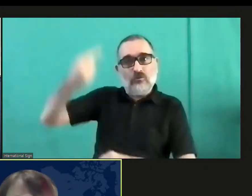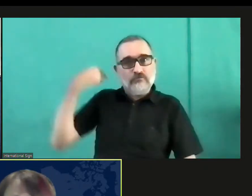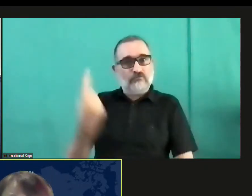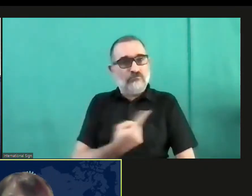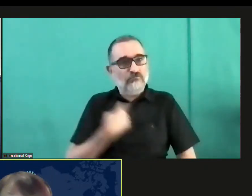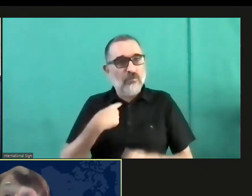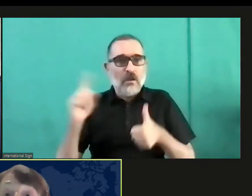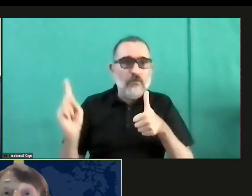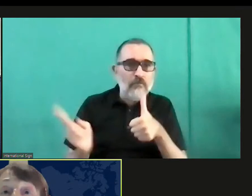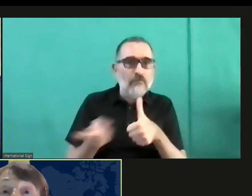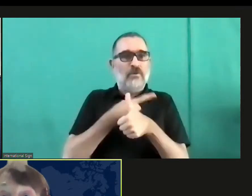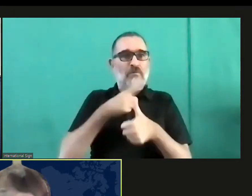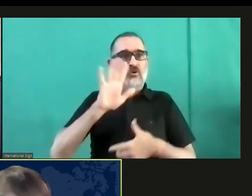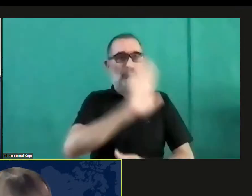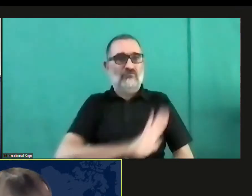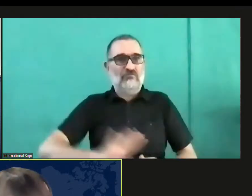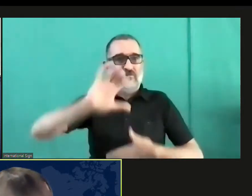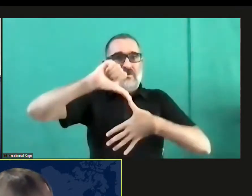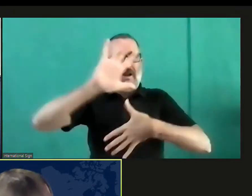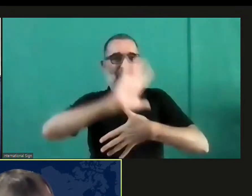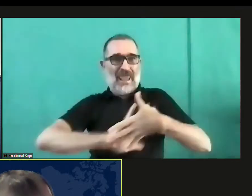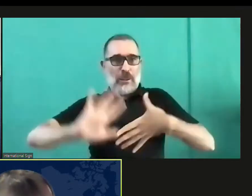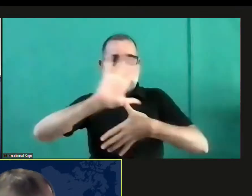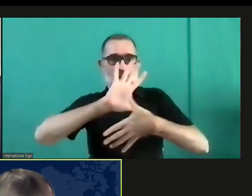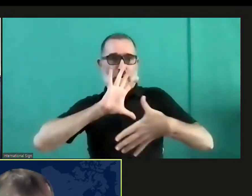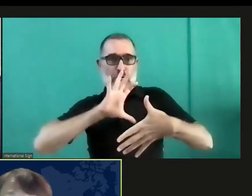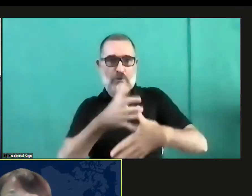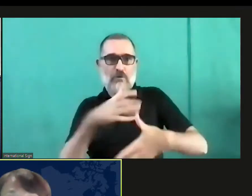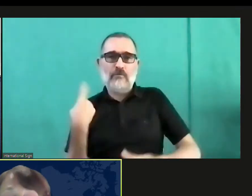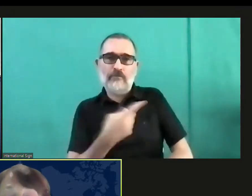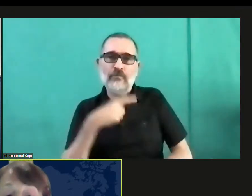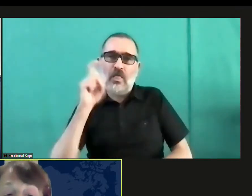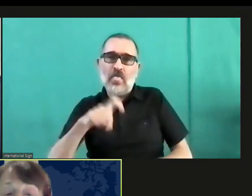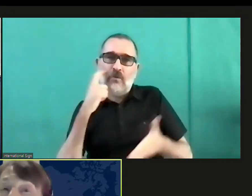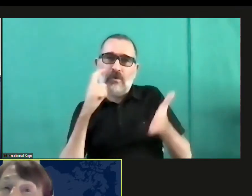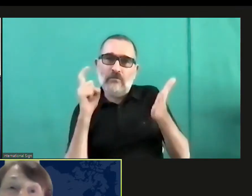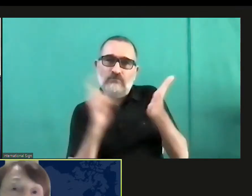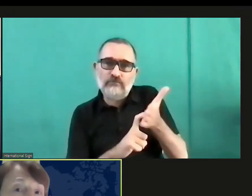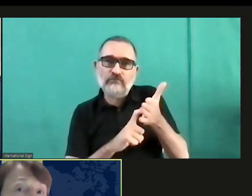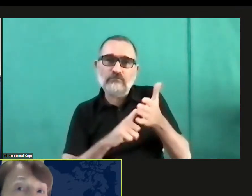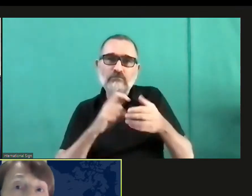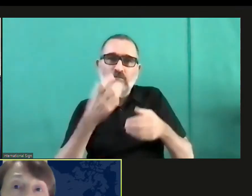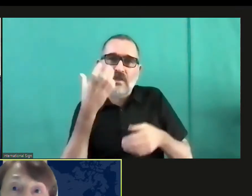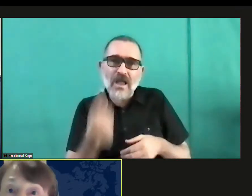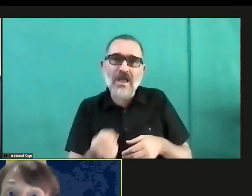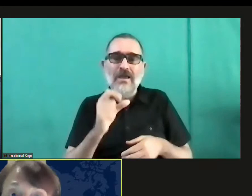Lopez Antuñano in Mexico, Verazo and Shadrowski in Argentina.